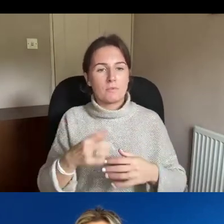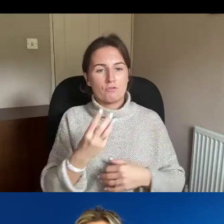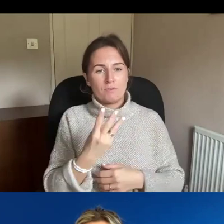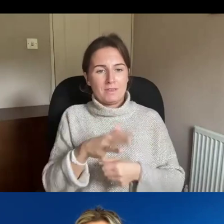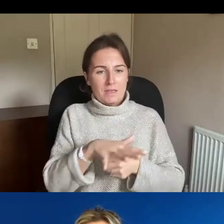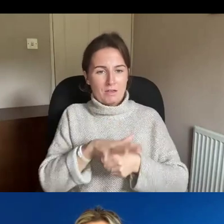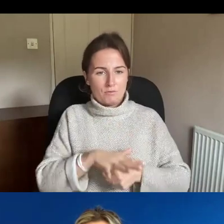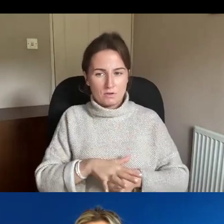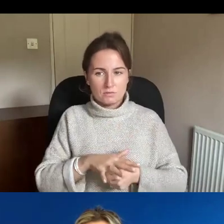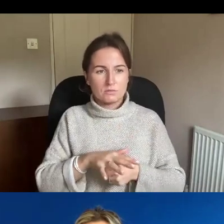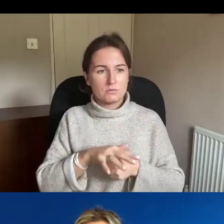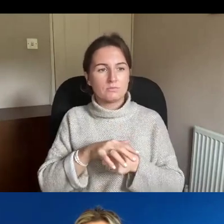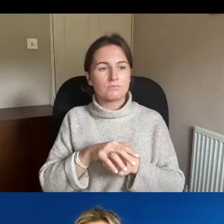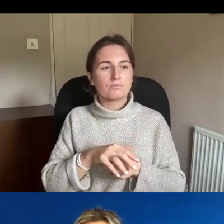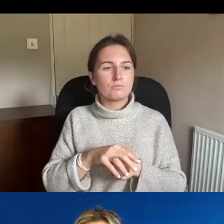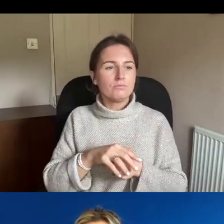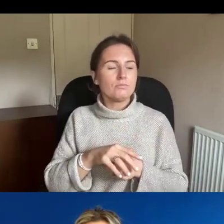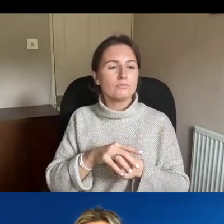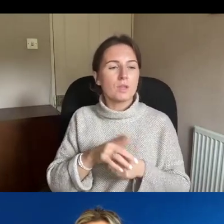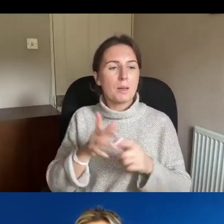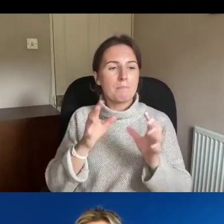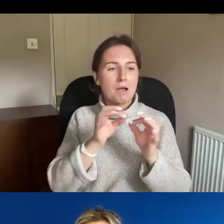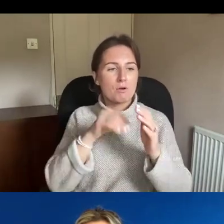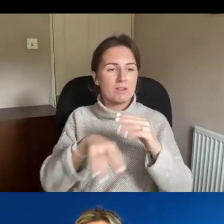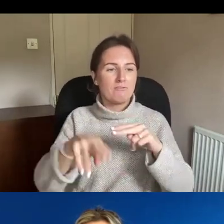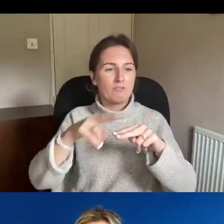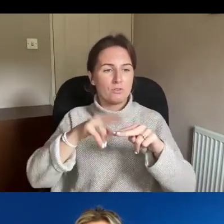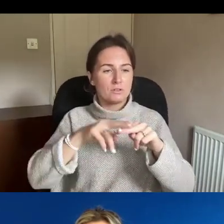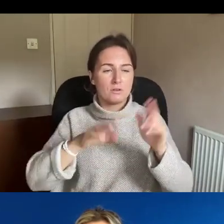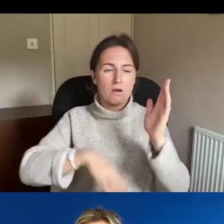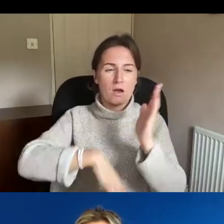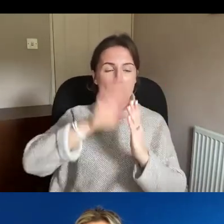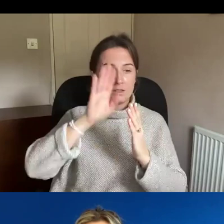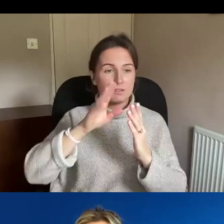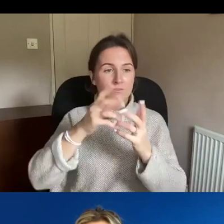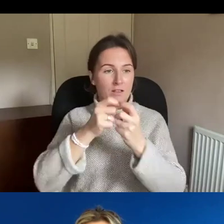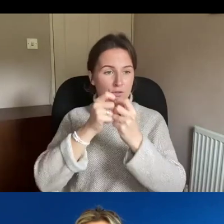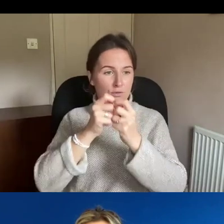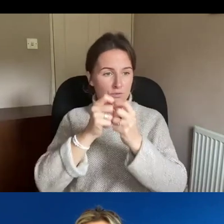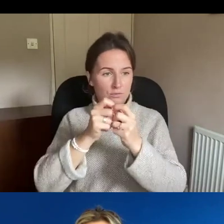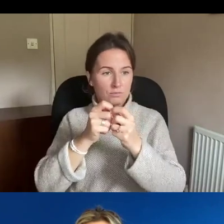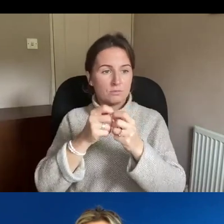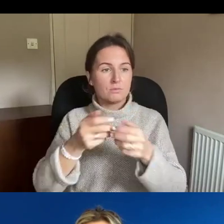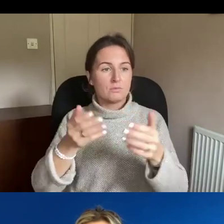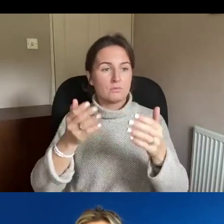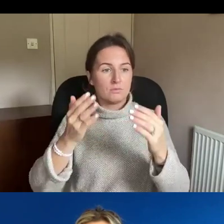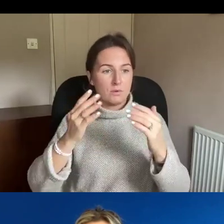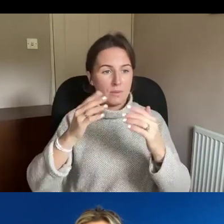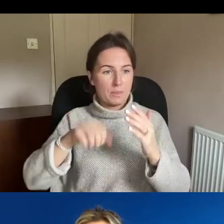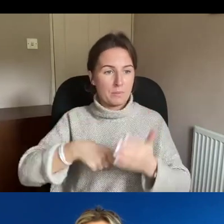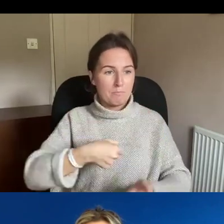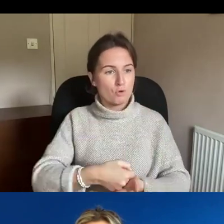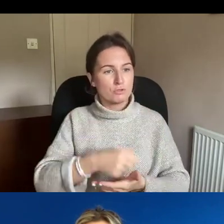at, Barrow-in-Furness has got the highest value out of all 3 of those for most indicators, and then Chesterfield at the bottom